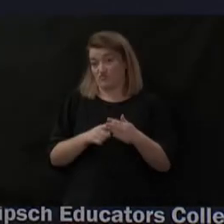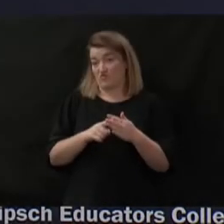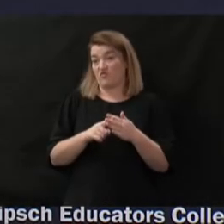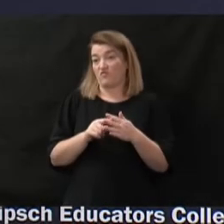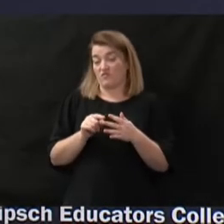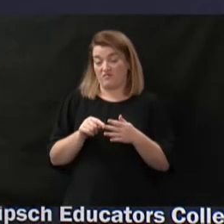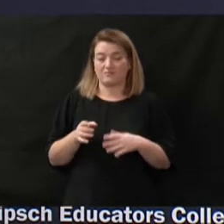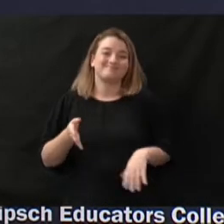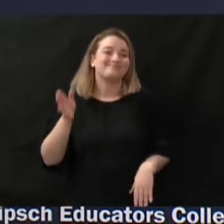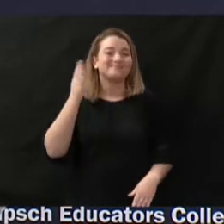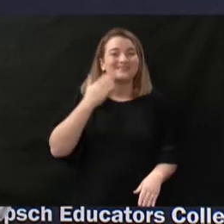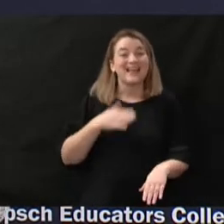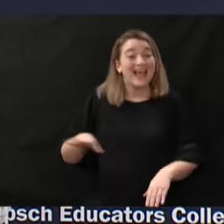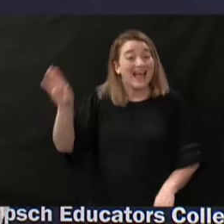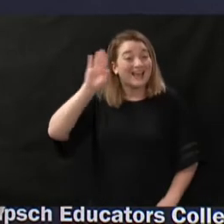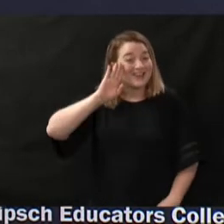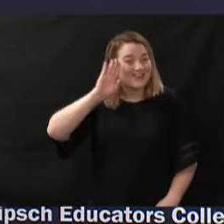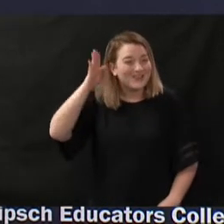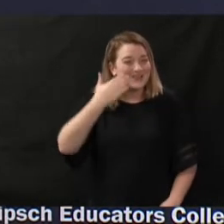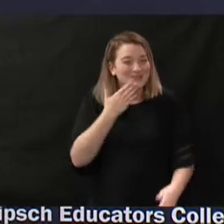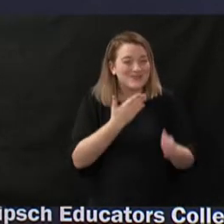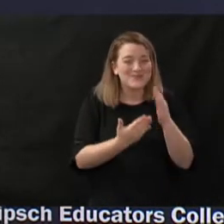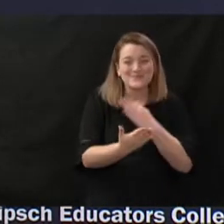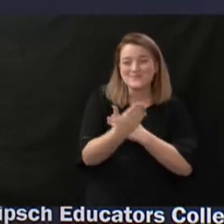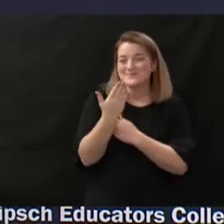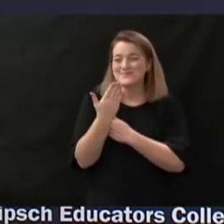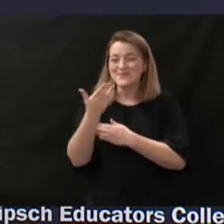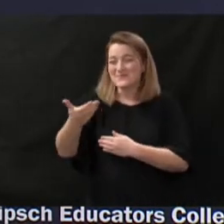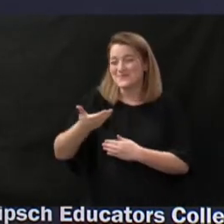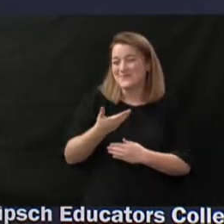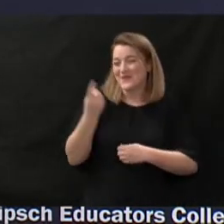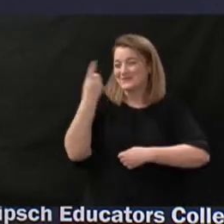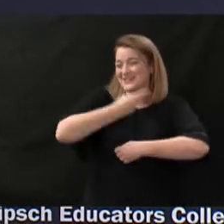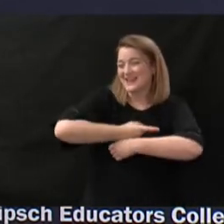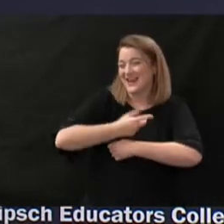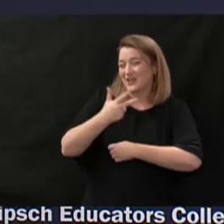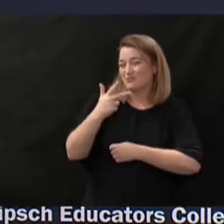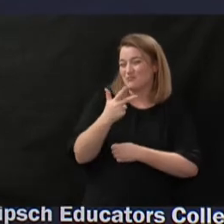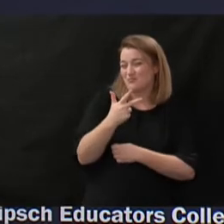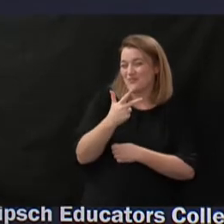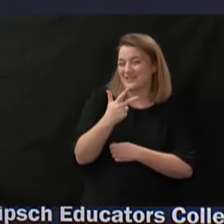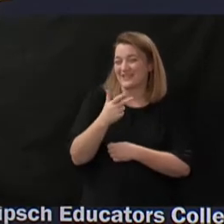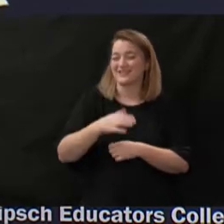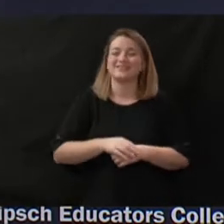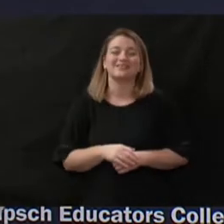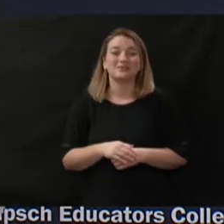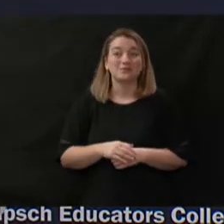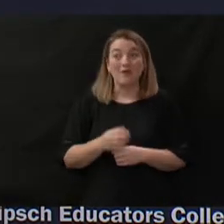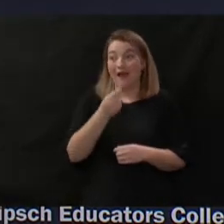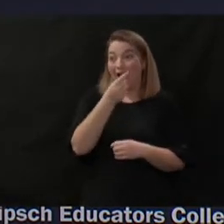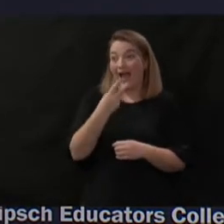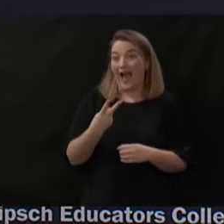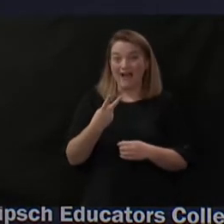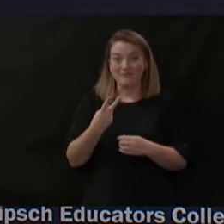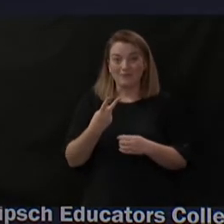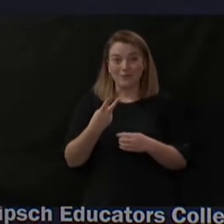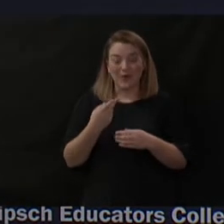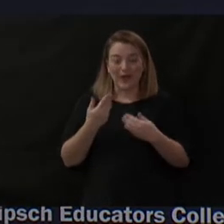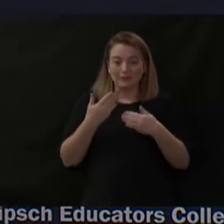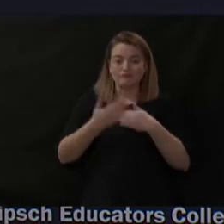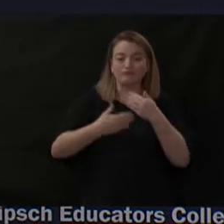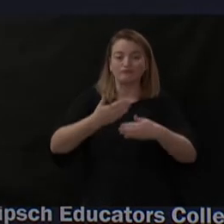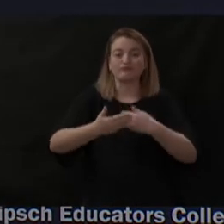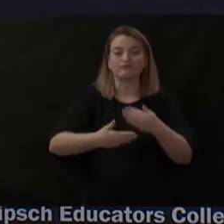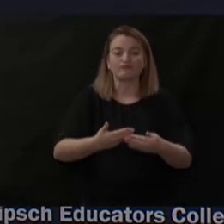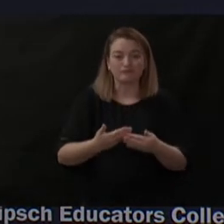Okay, good morning and welcome to day three. We're halfway through. If you would open up your